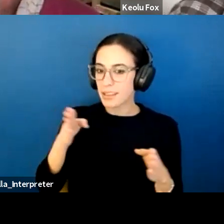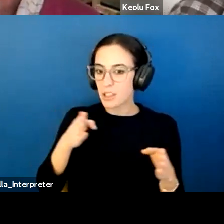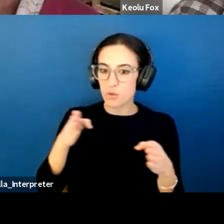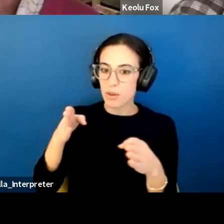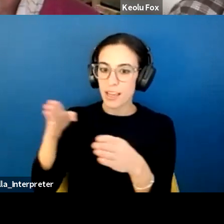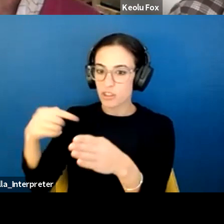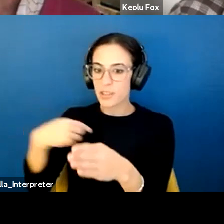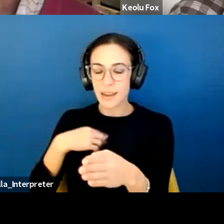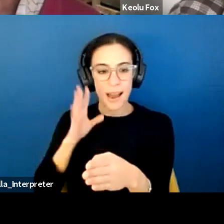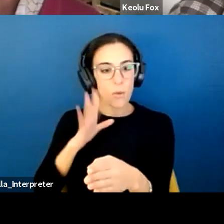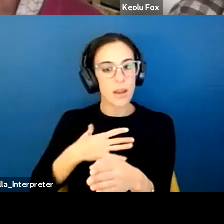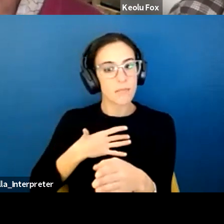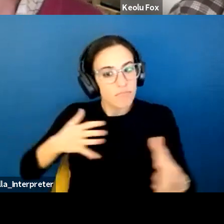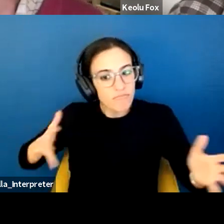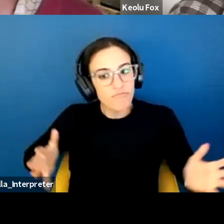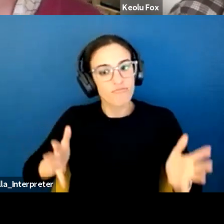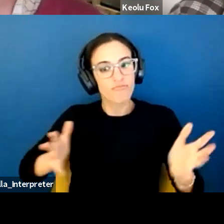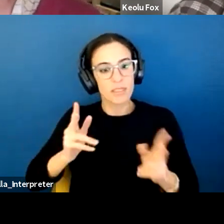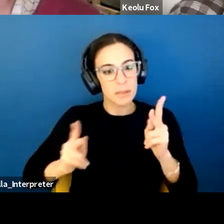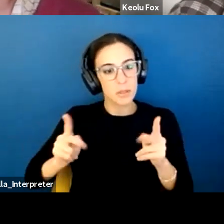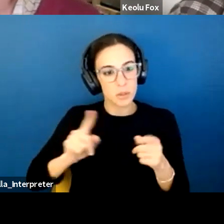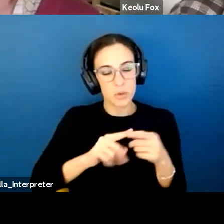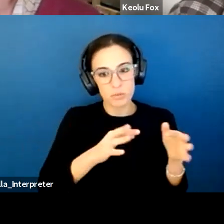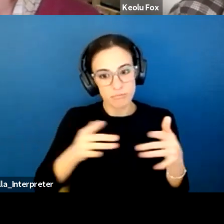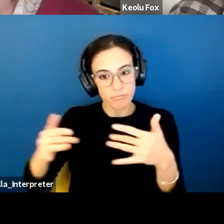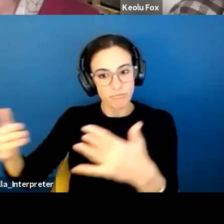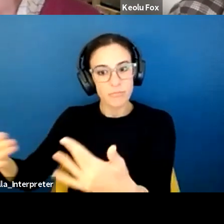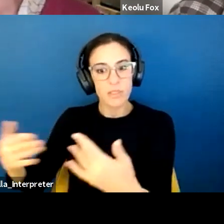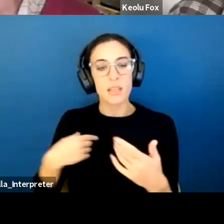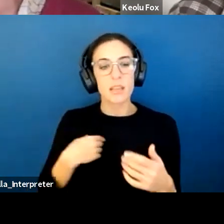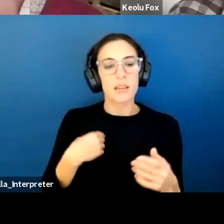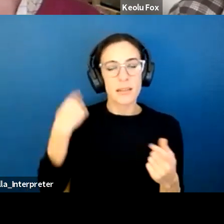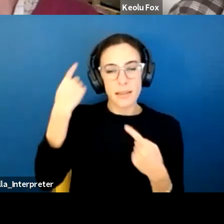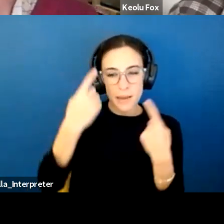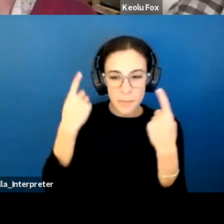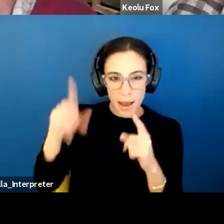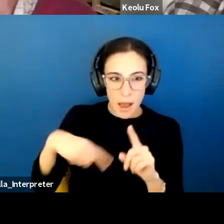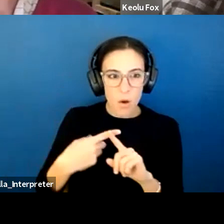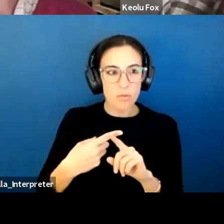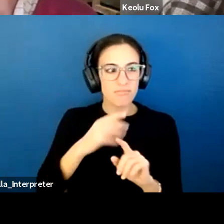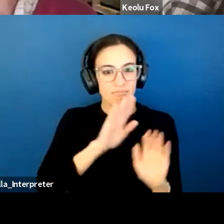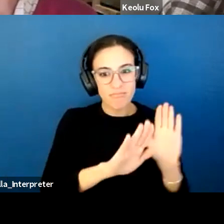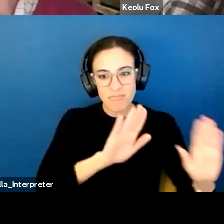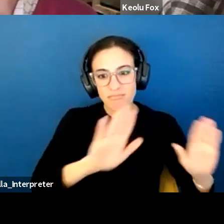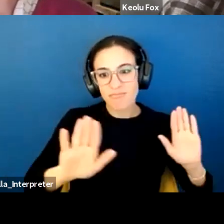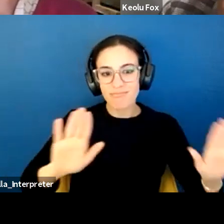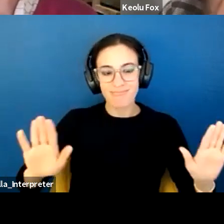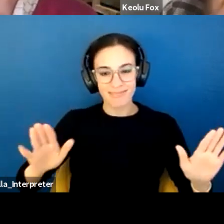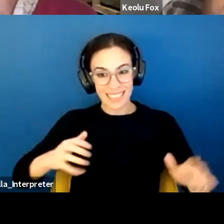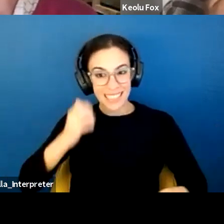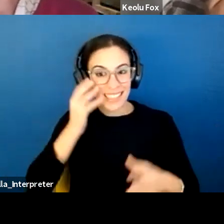would encourage folks to move in, to, you know, think about the lived experience of